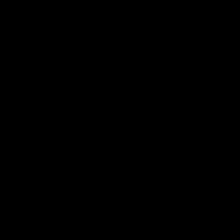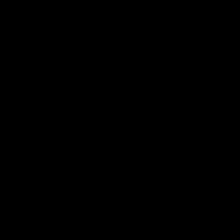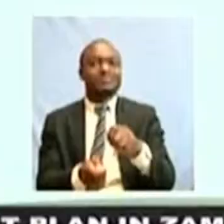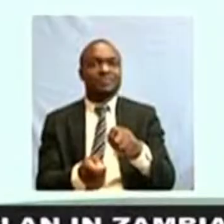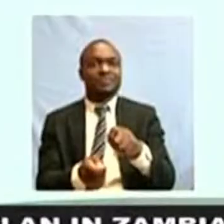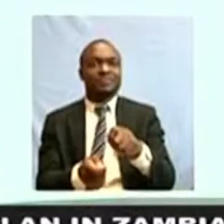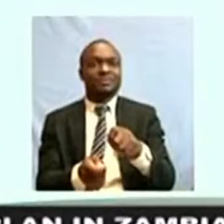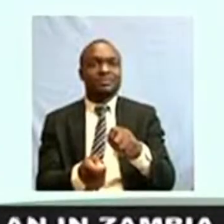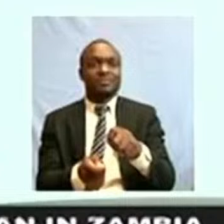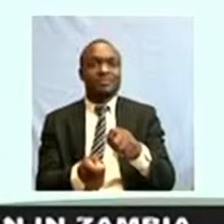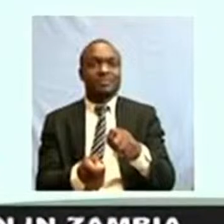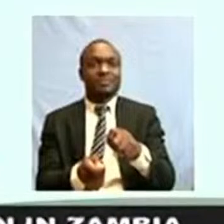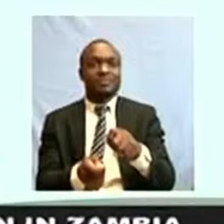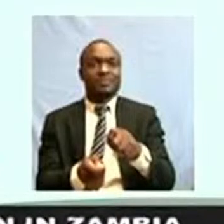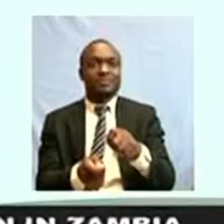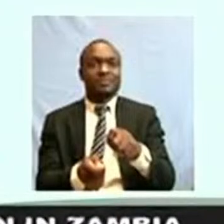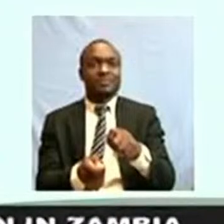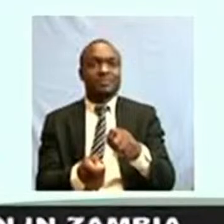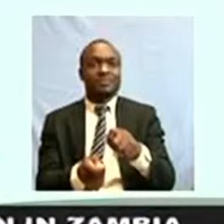even in terms of